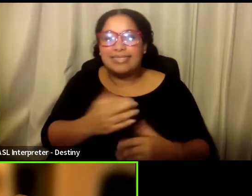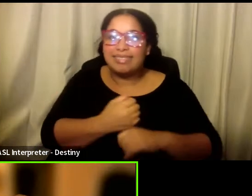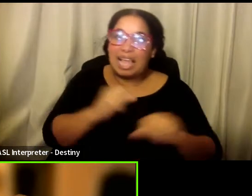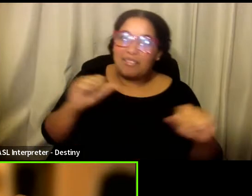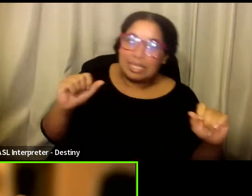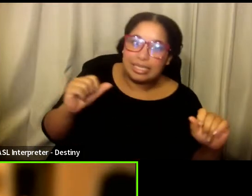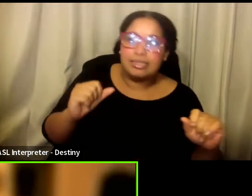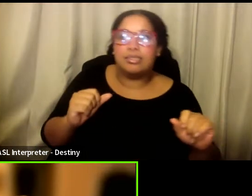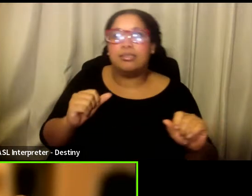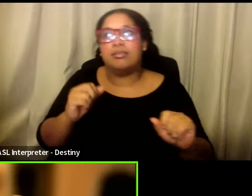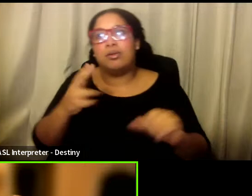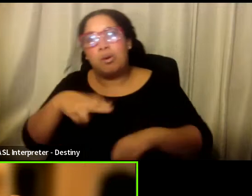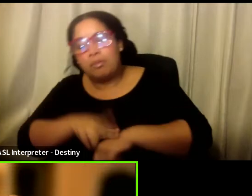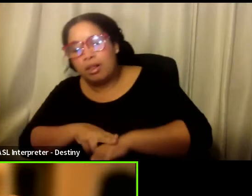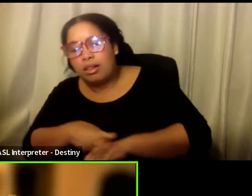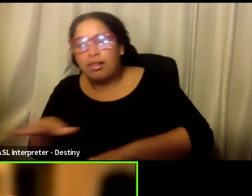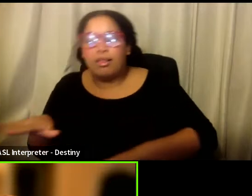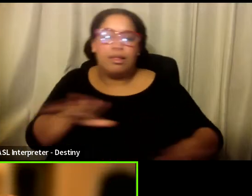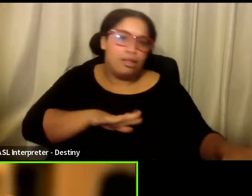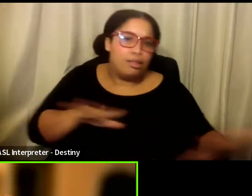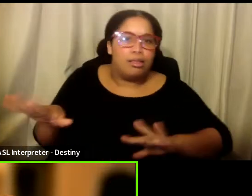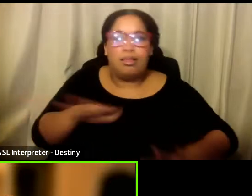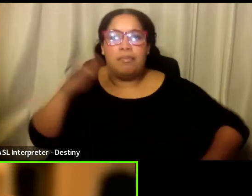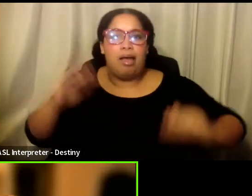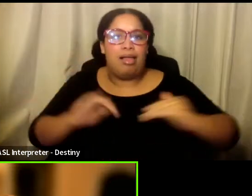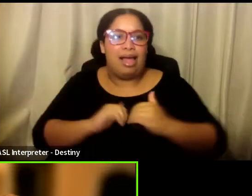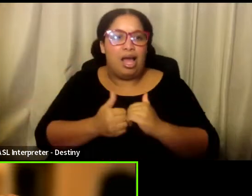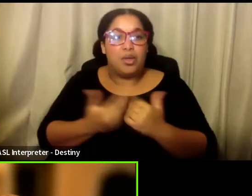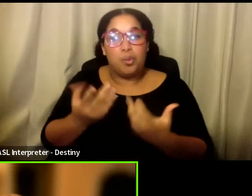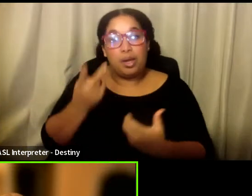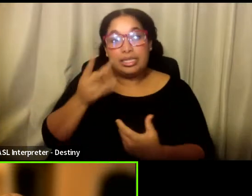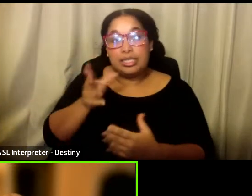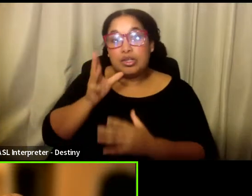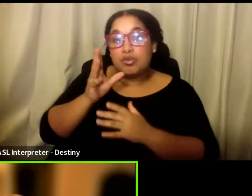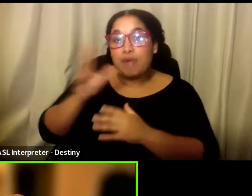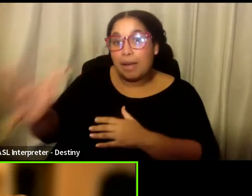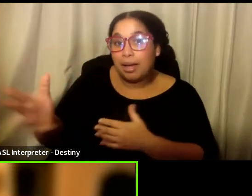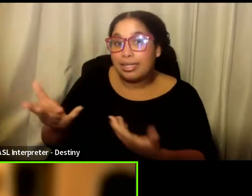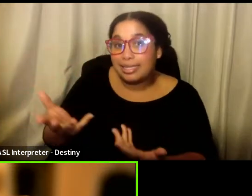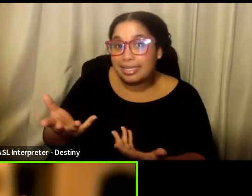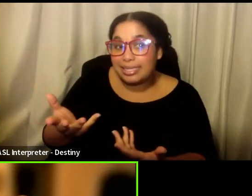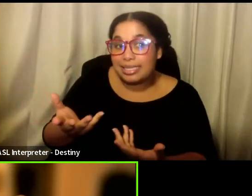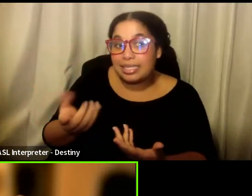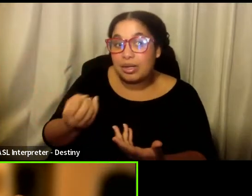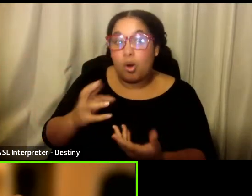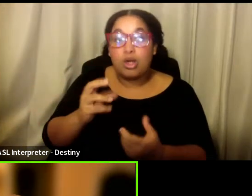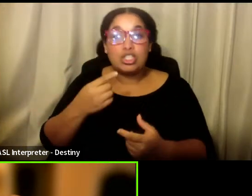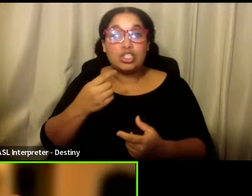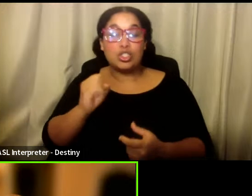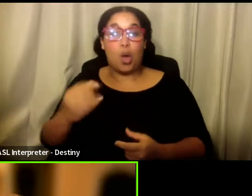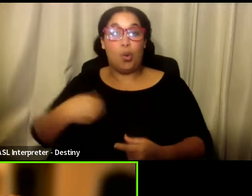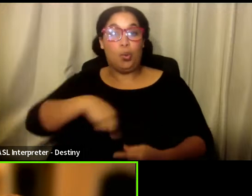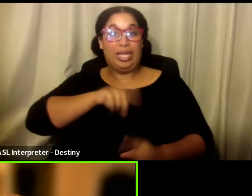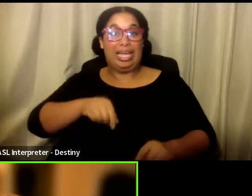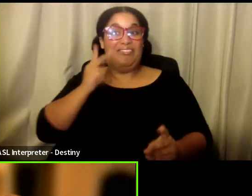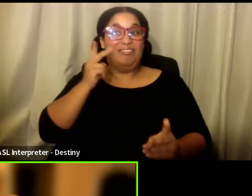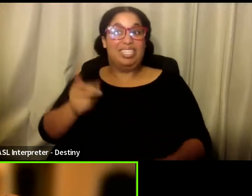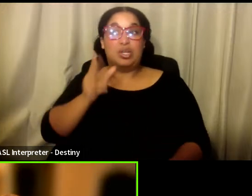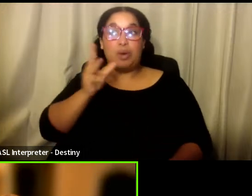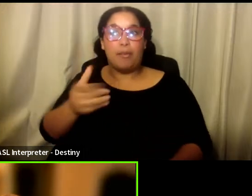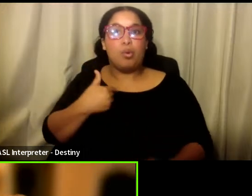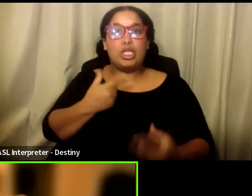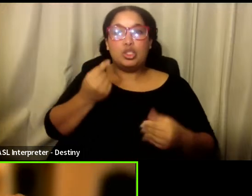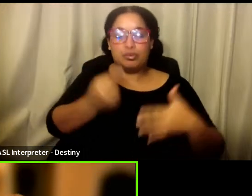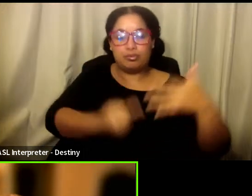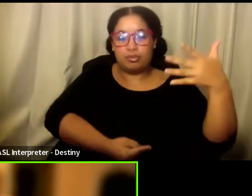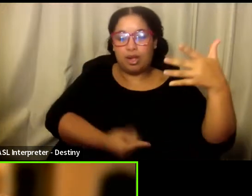Yeah. you know, yeah, and you know, if you want to see grandma, you know, or so we can see grandma, we're going to do all these things